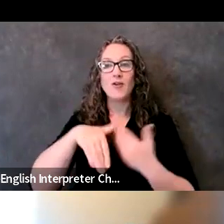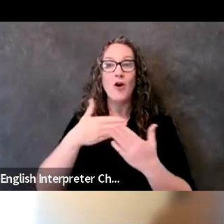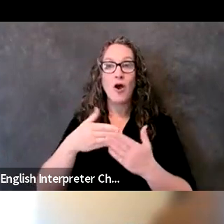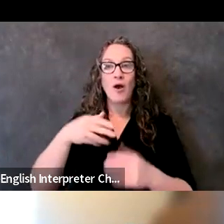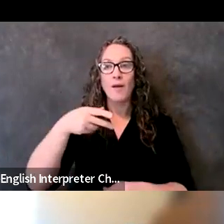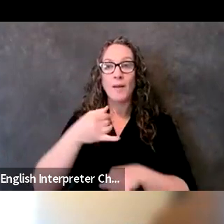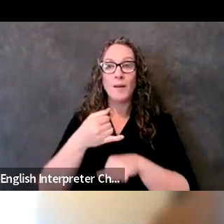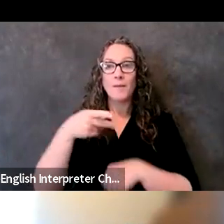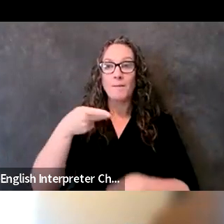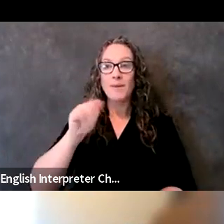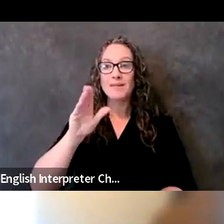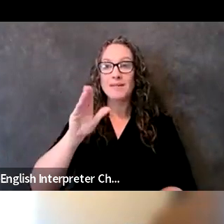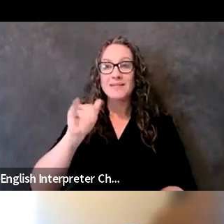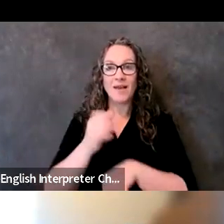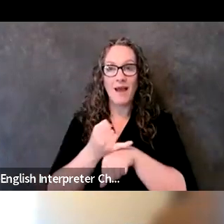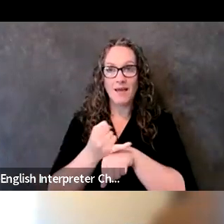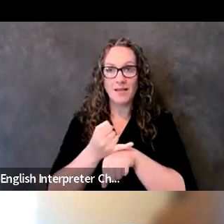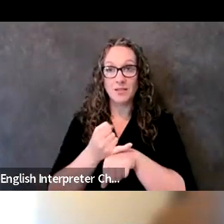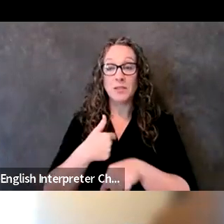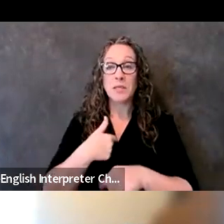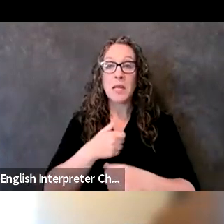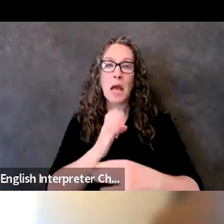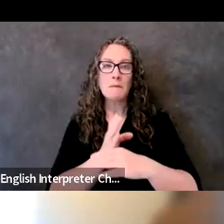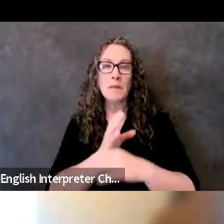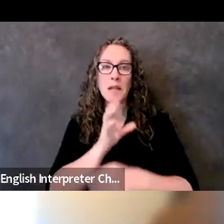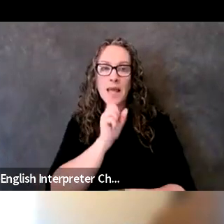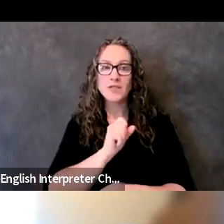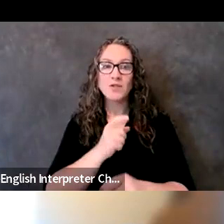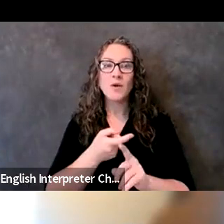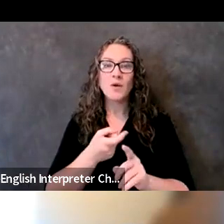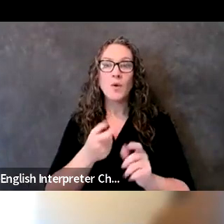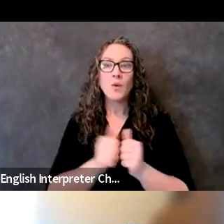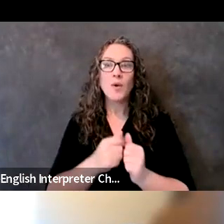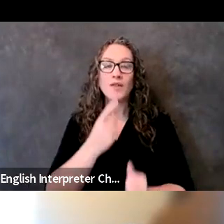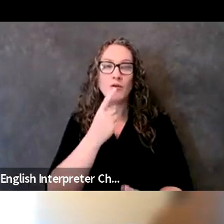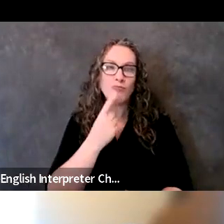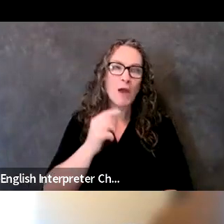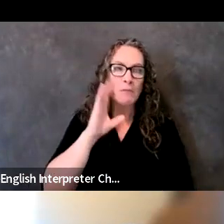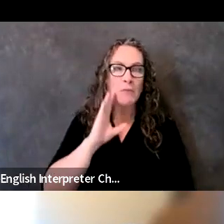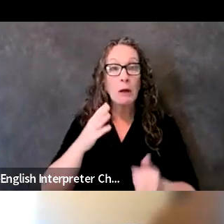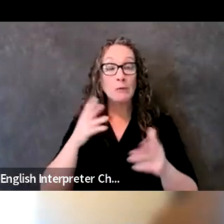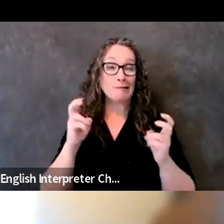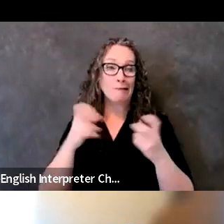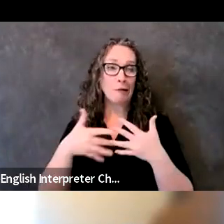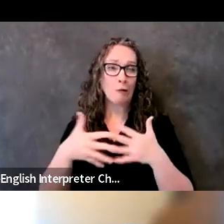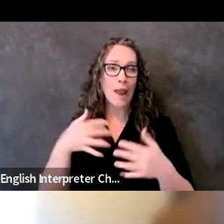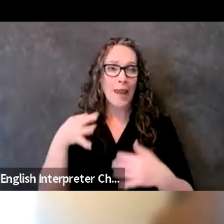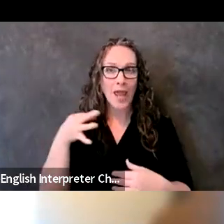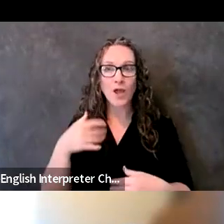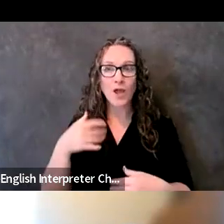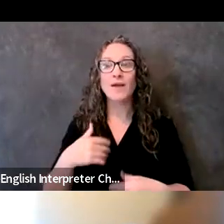I am middle-aged with reddish, brownish, grayish hair. I'm wearing